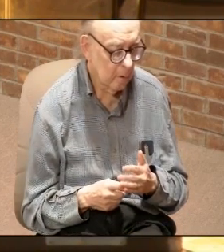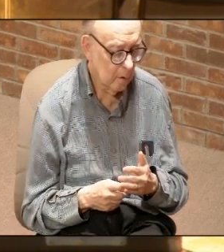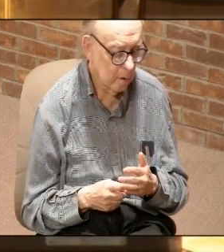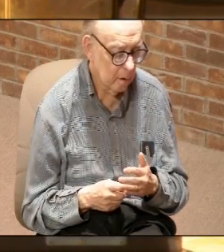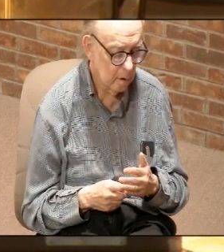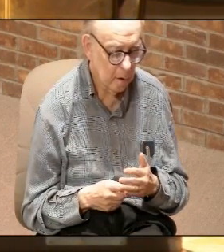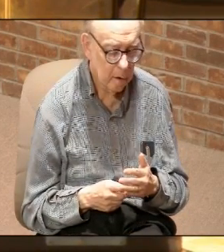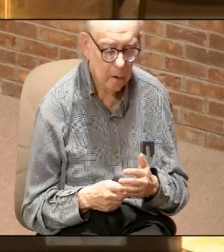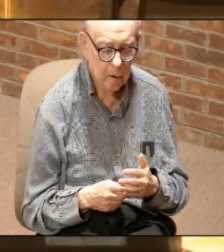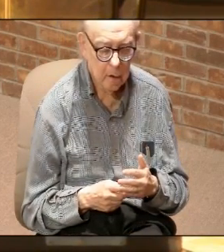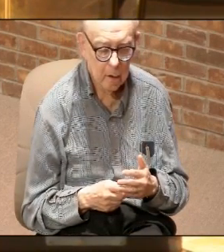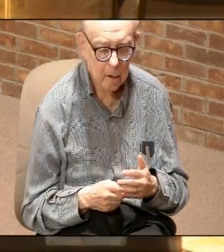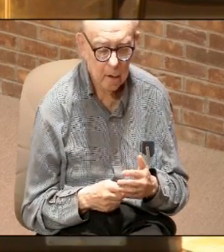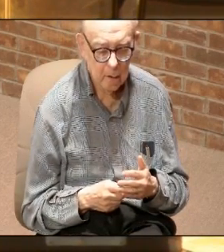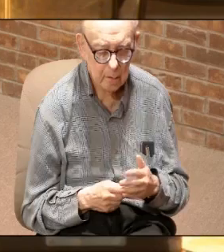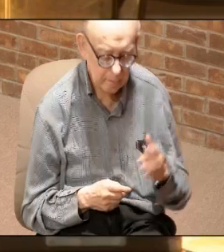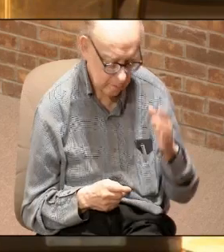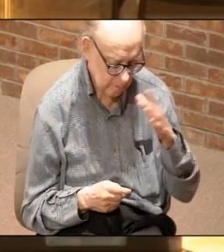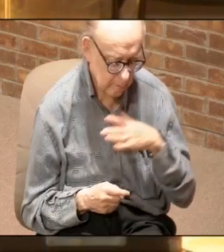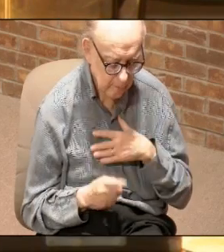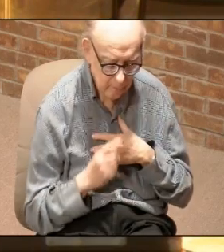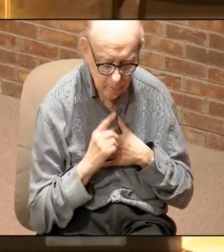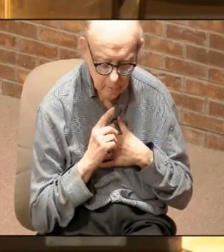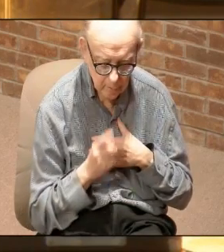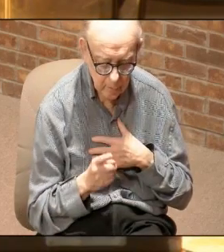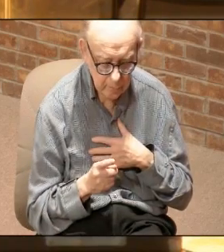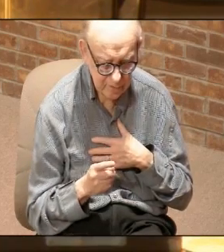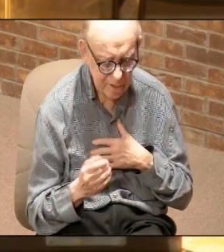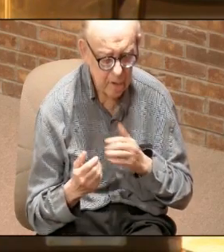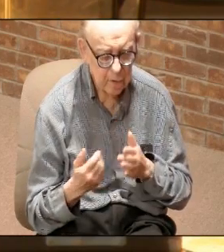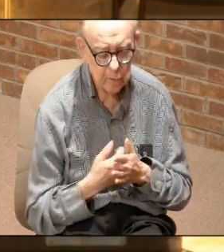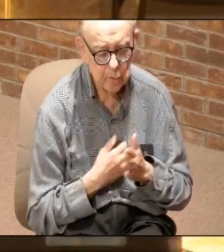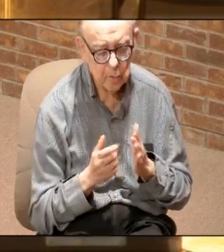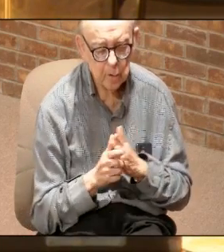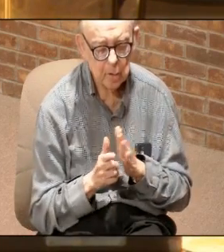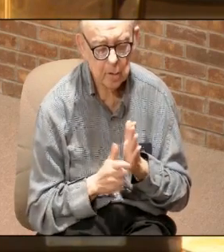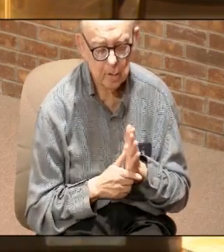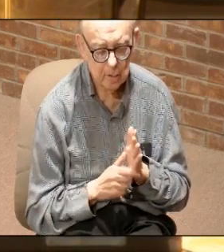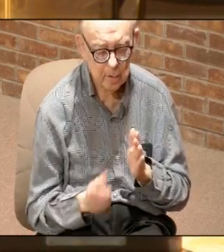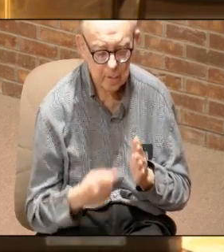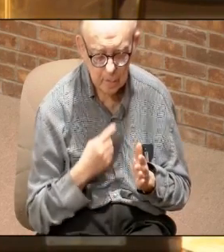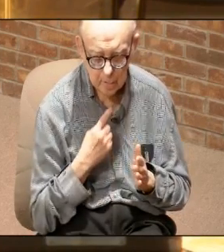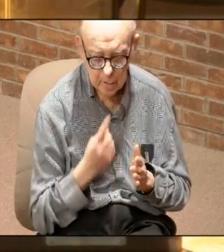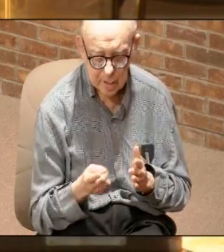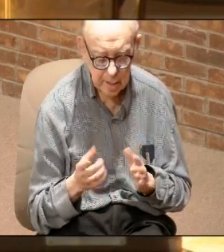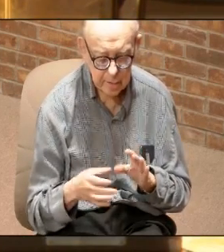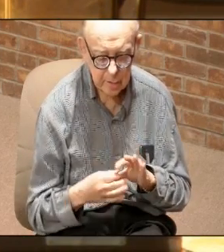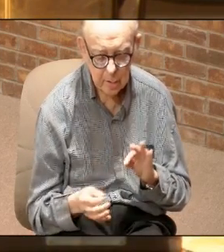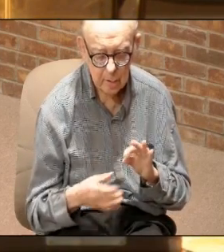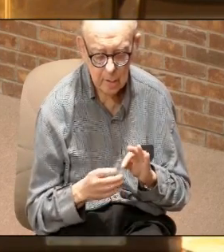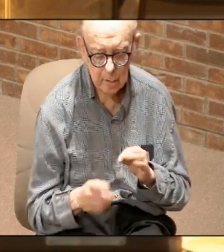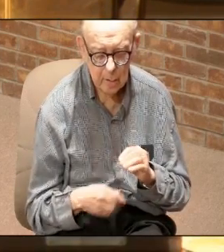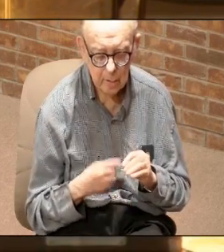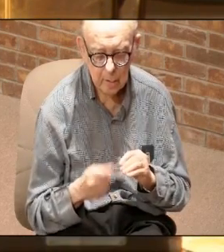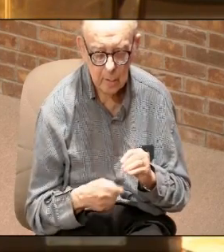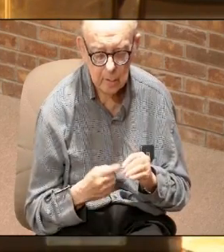Matthew McConaughey was a brand new lawyer. And he was telling a story about